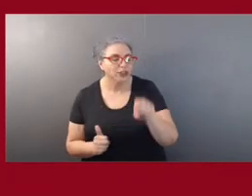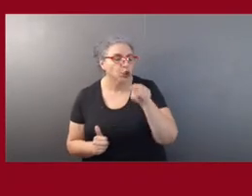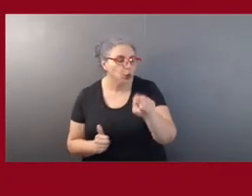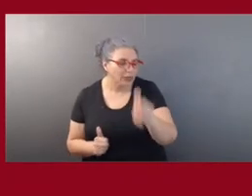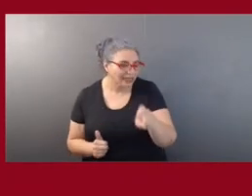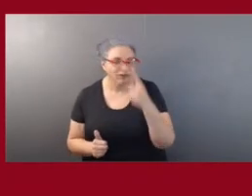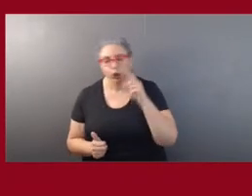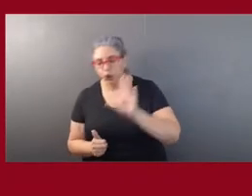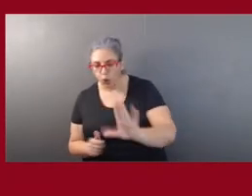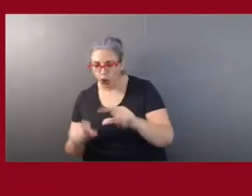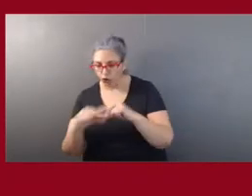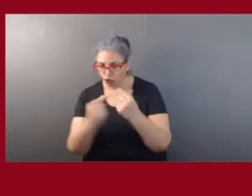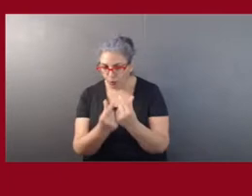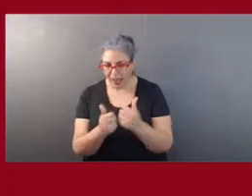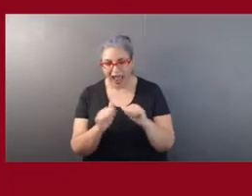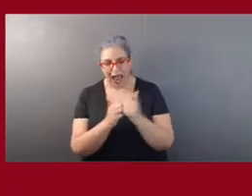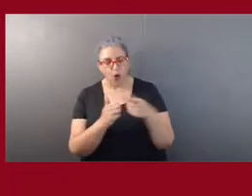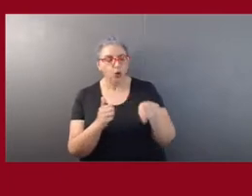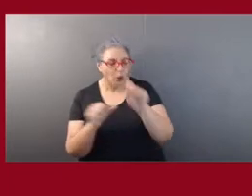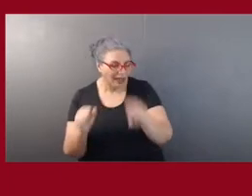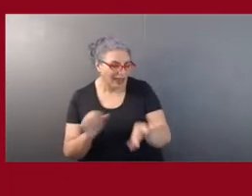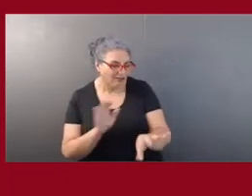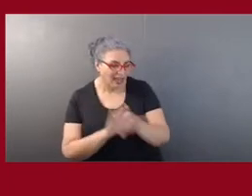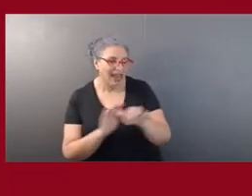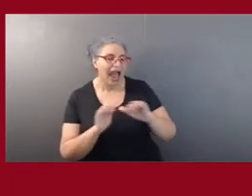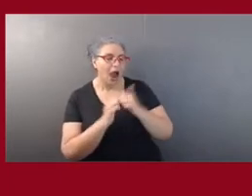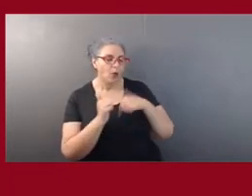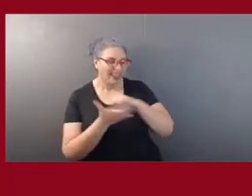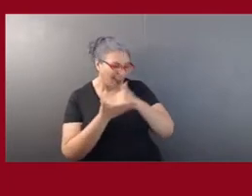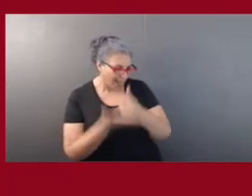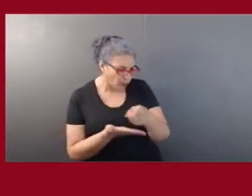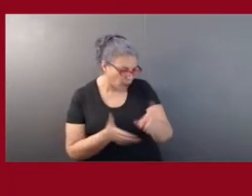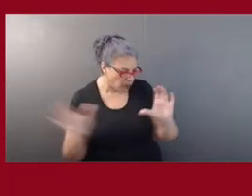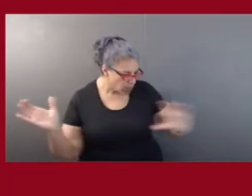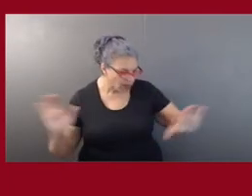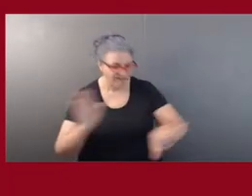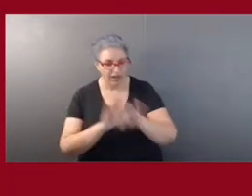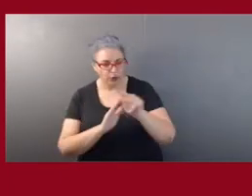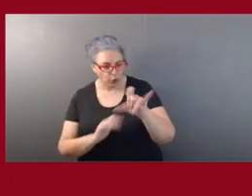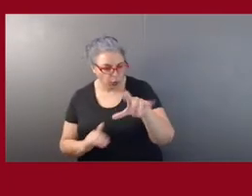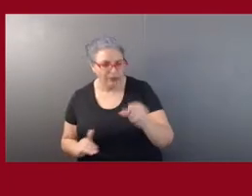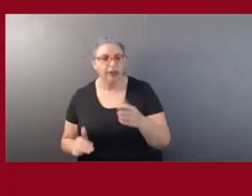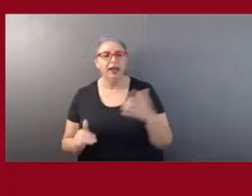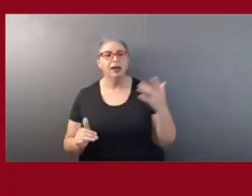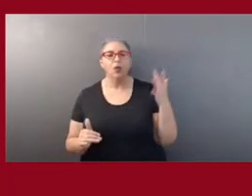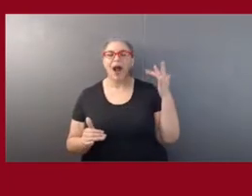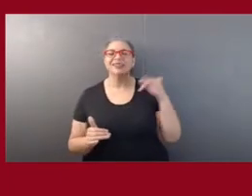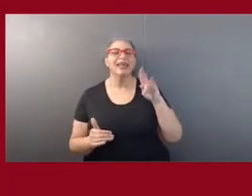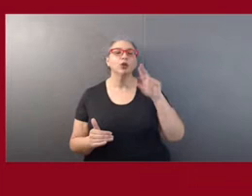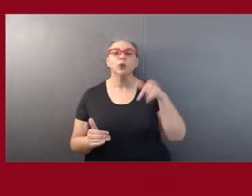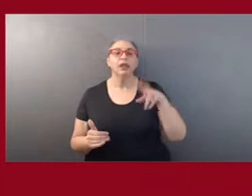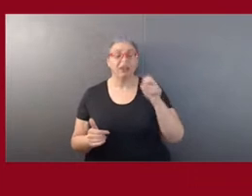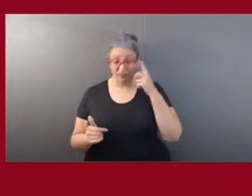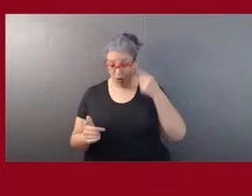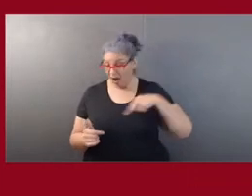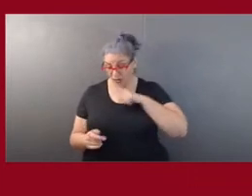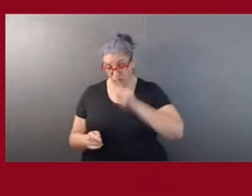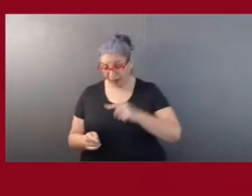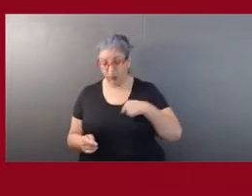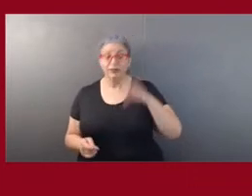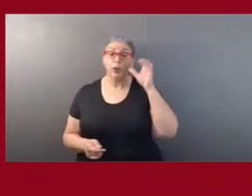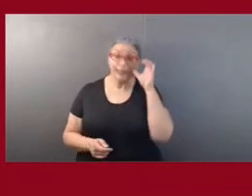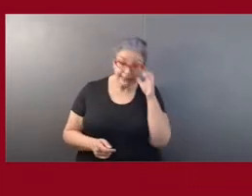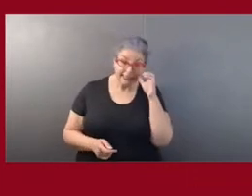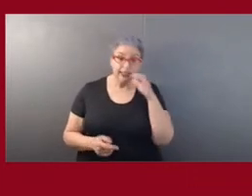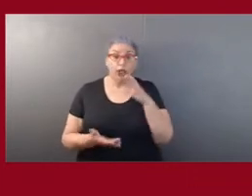their group and how people can find them and what makes them unique. So for us, it's really training and it's learning and it's